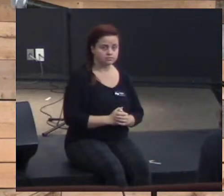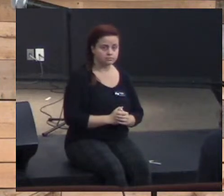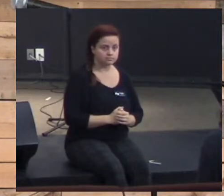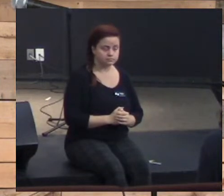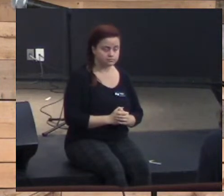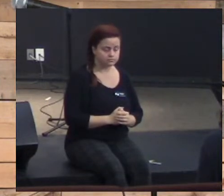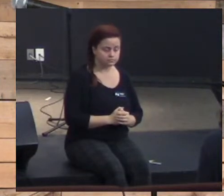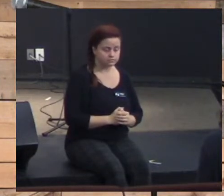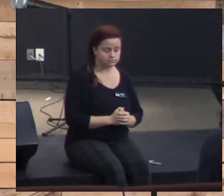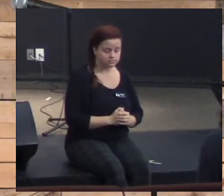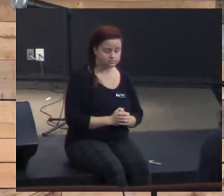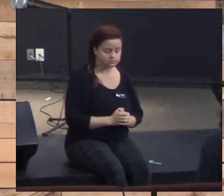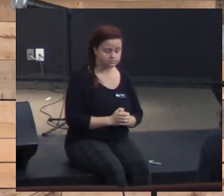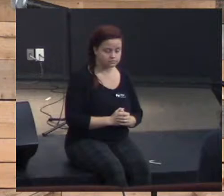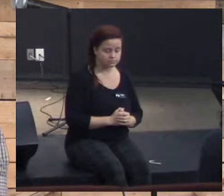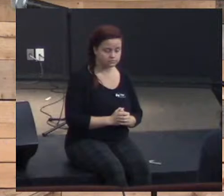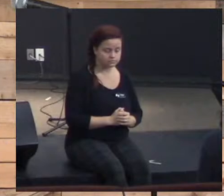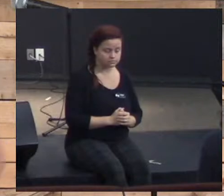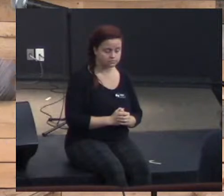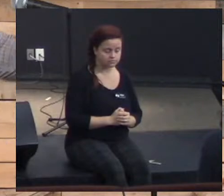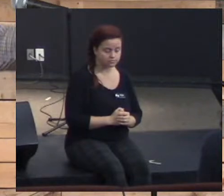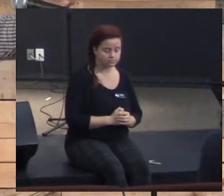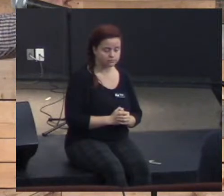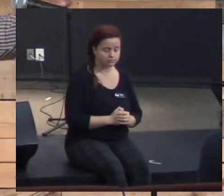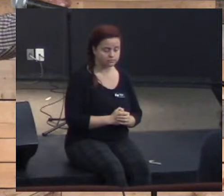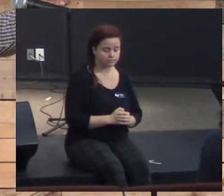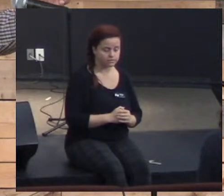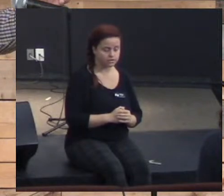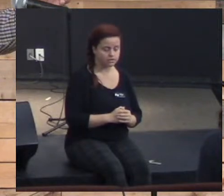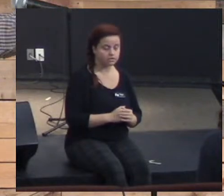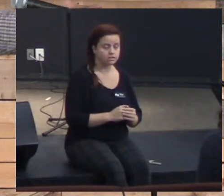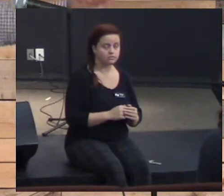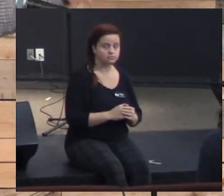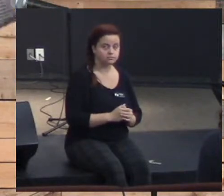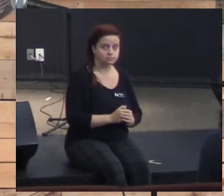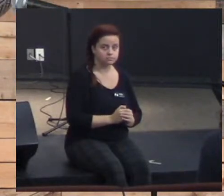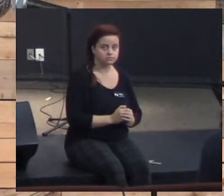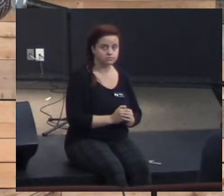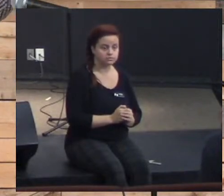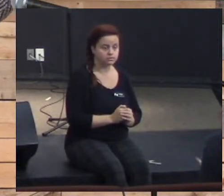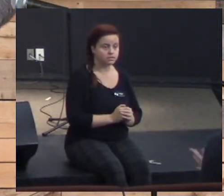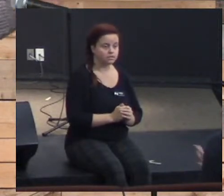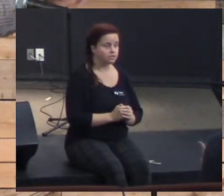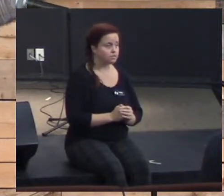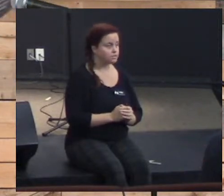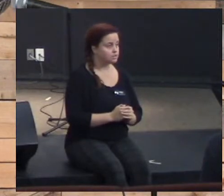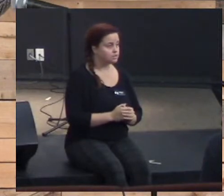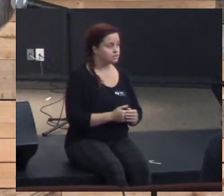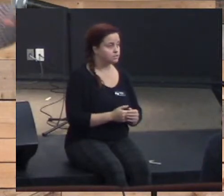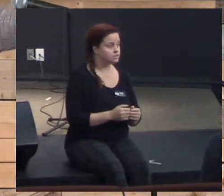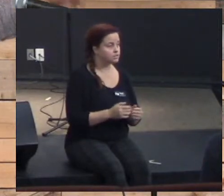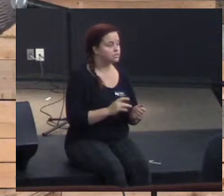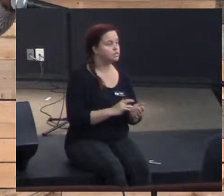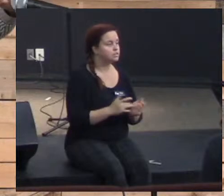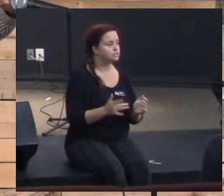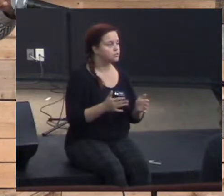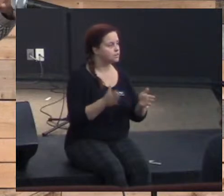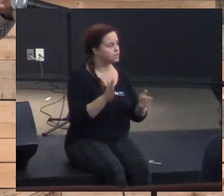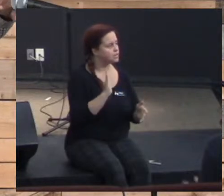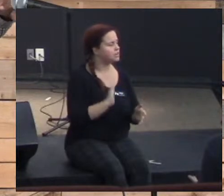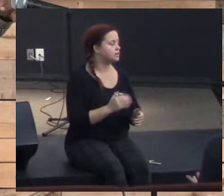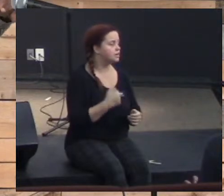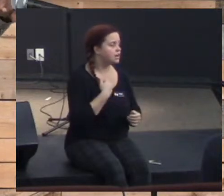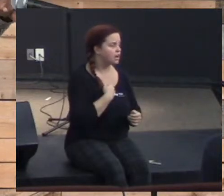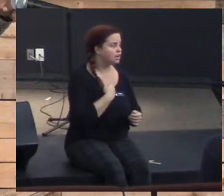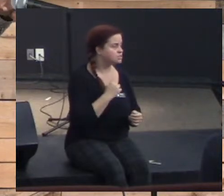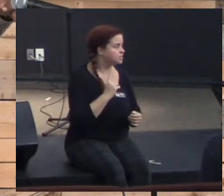was dedicating it with a prayer, the glory of God came on the building, both on the building and inside the building. Nobody